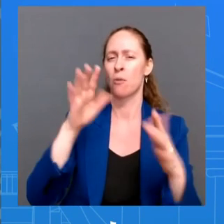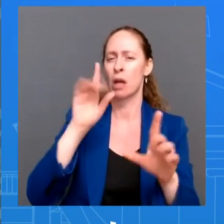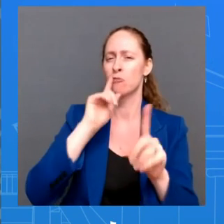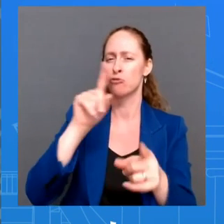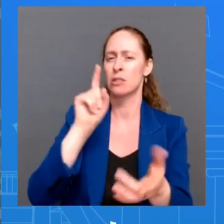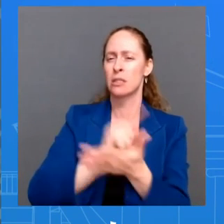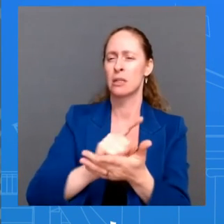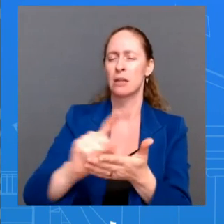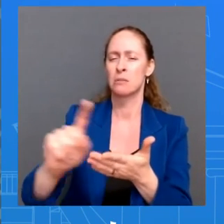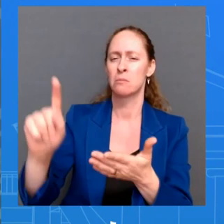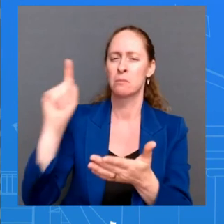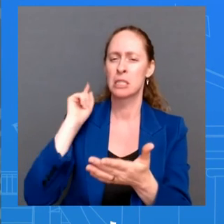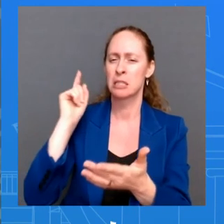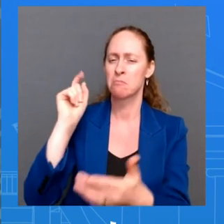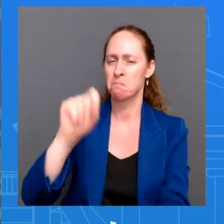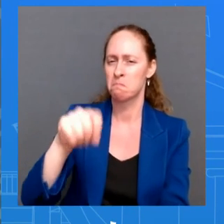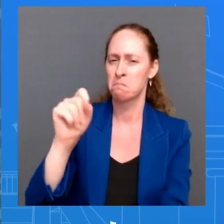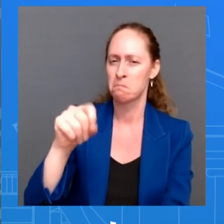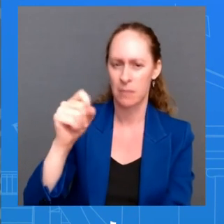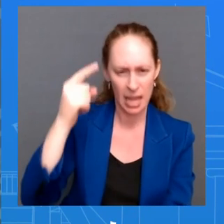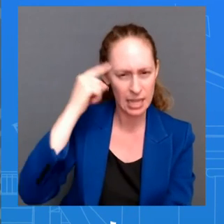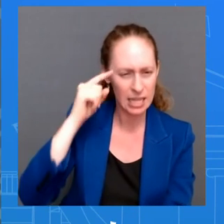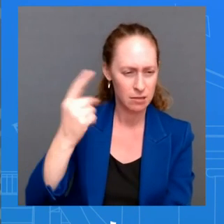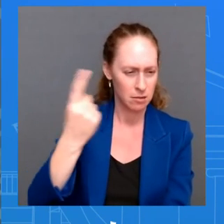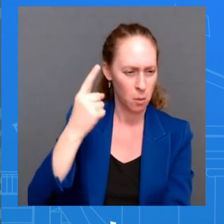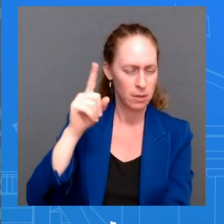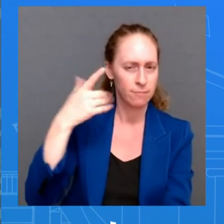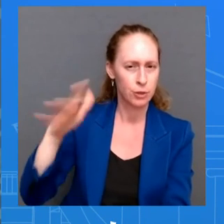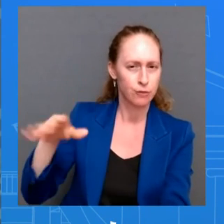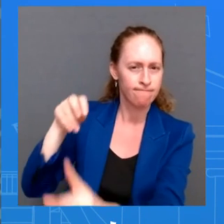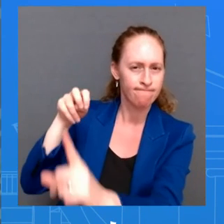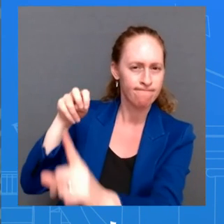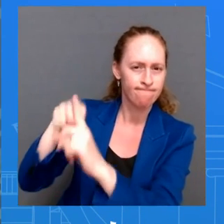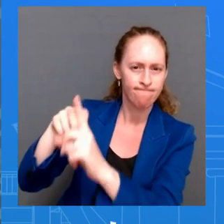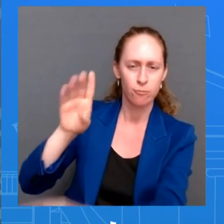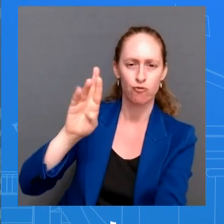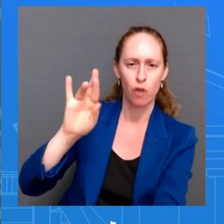actually just this week, so I refer you to his comments on that.